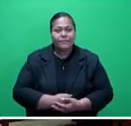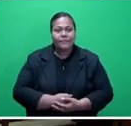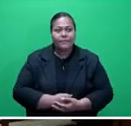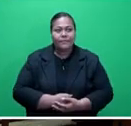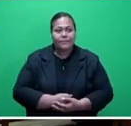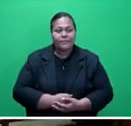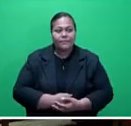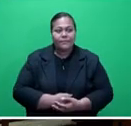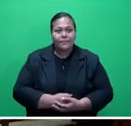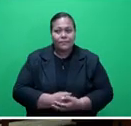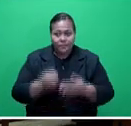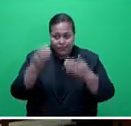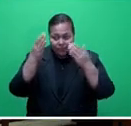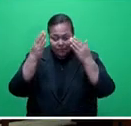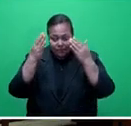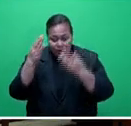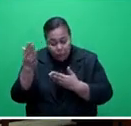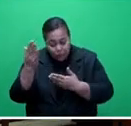Honourable members,